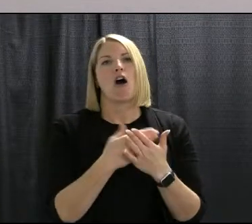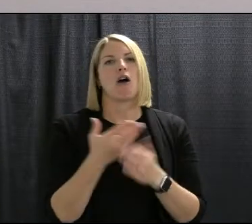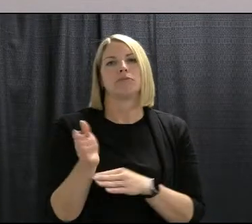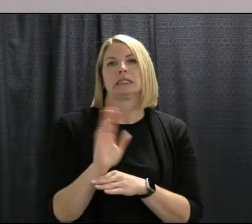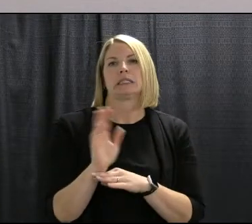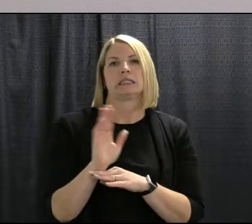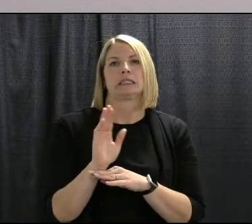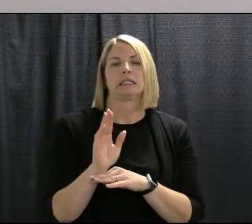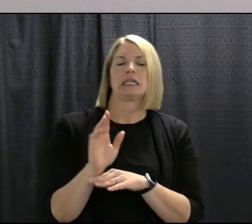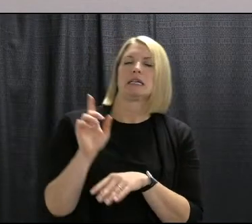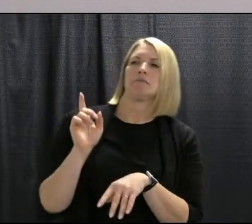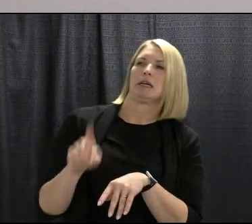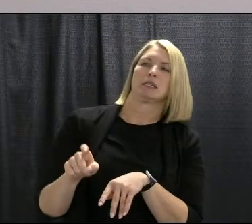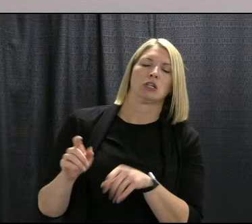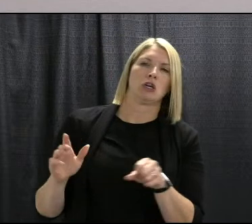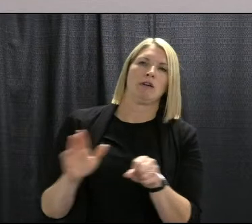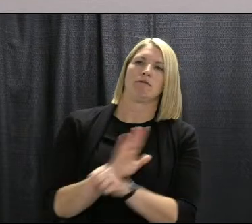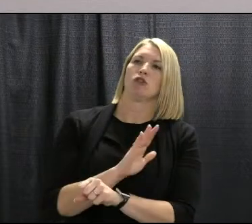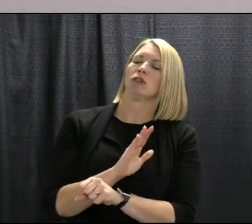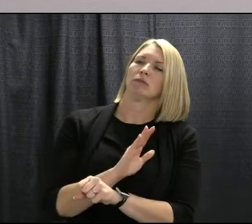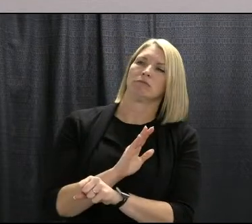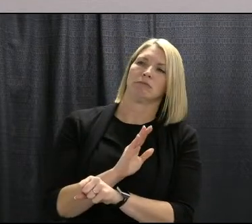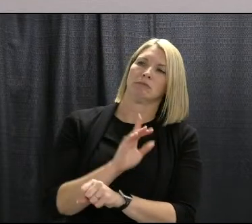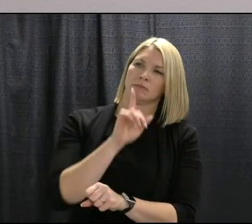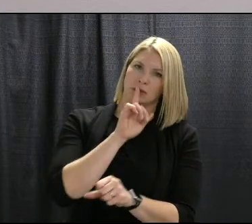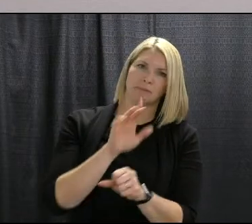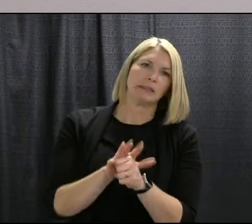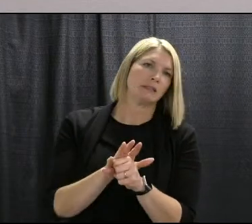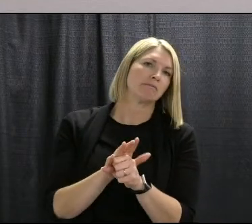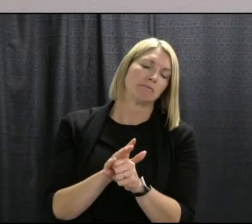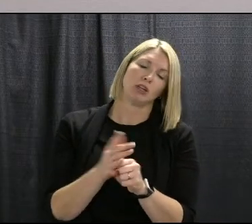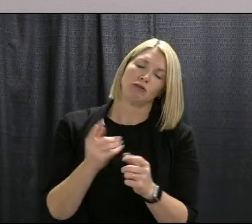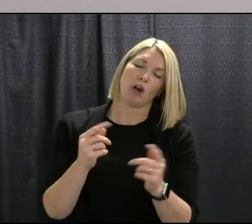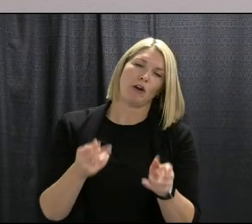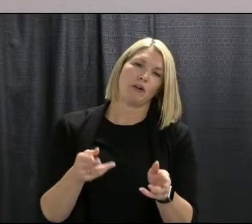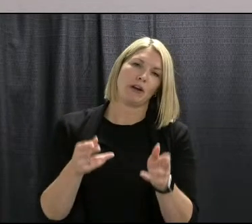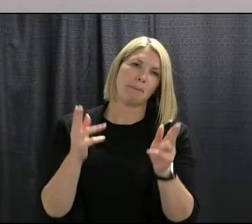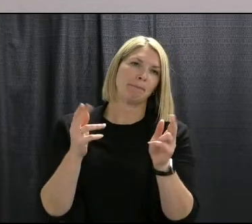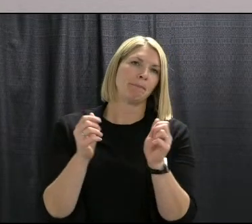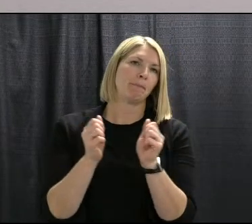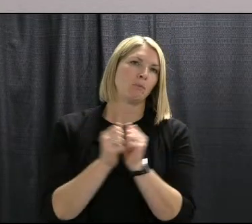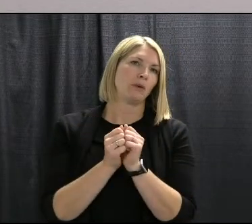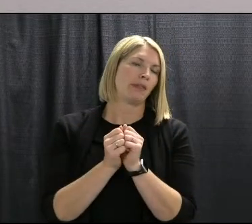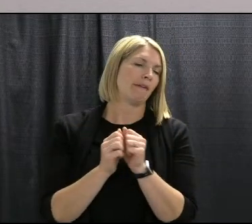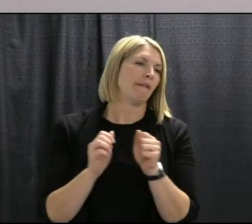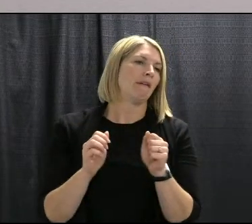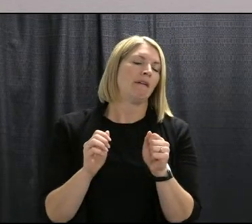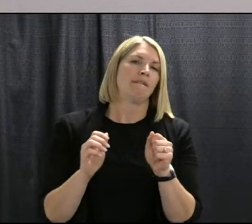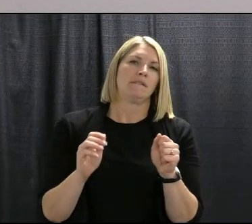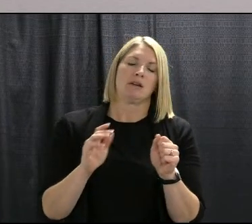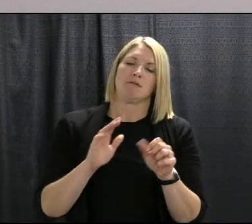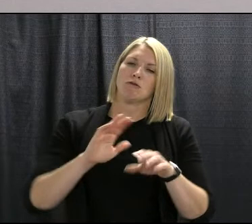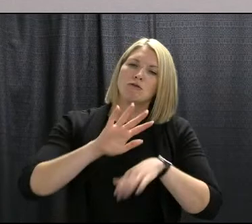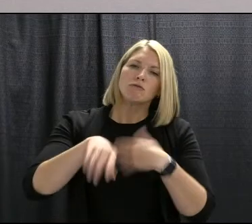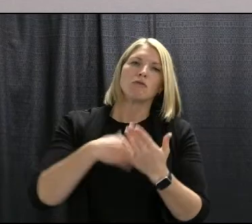We want to get this done as expeditiously as possible, but we want to make sure it's done with a fulsome consultation with the stakeholders involved. And that's their primary